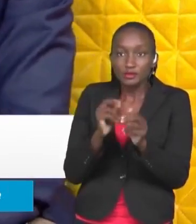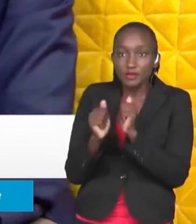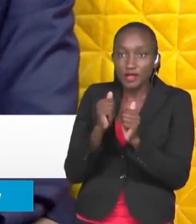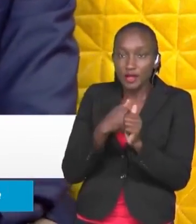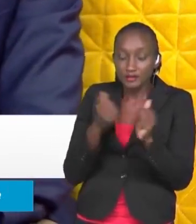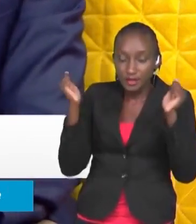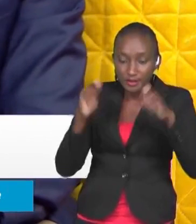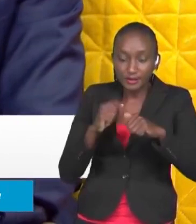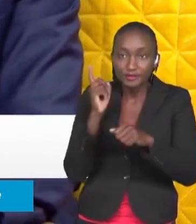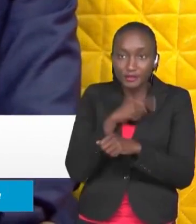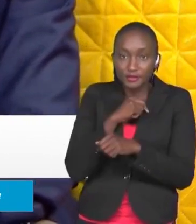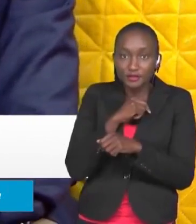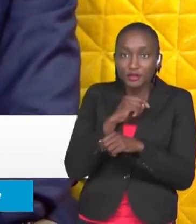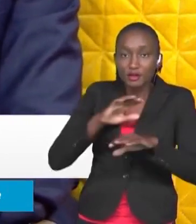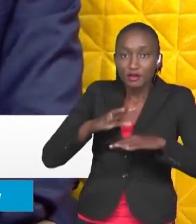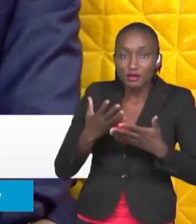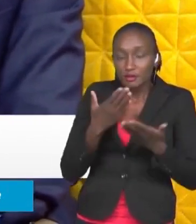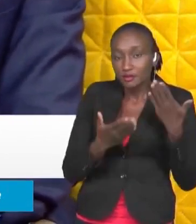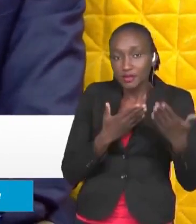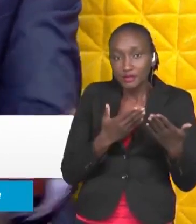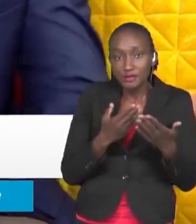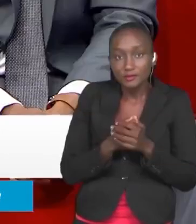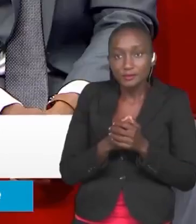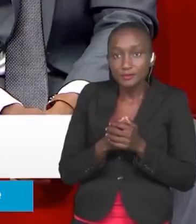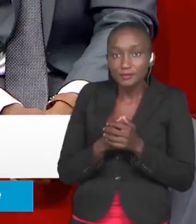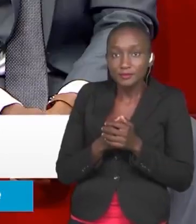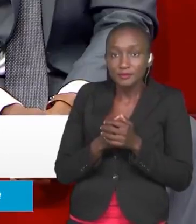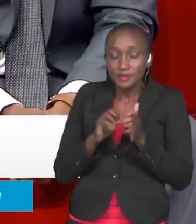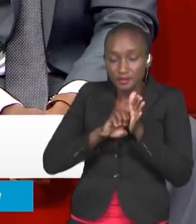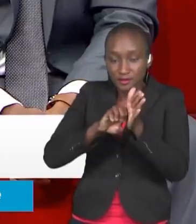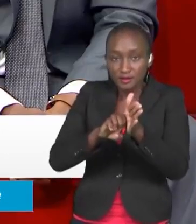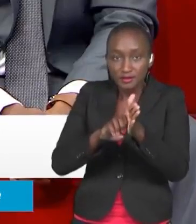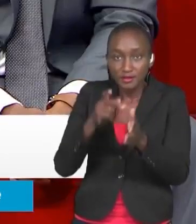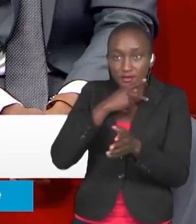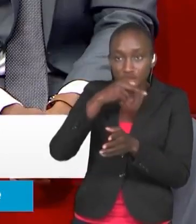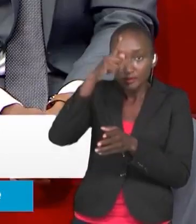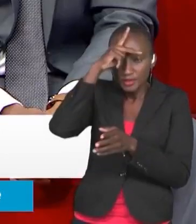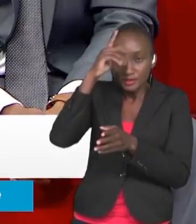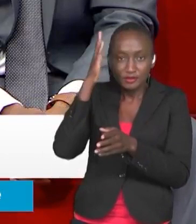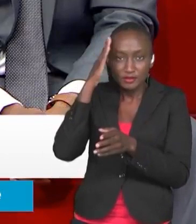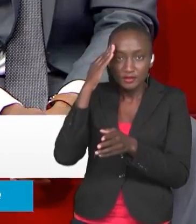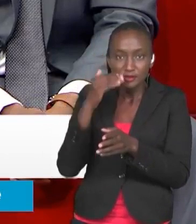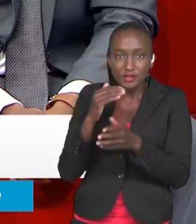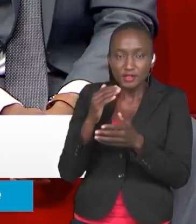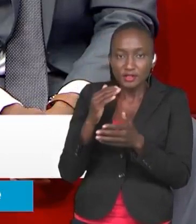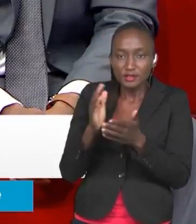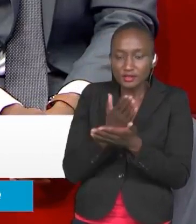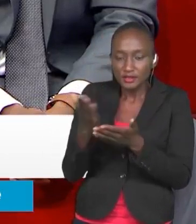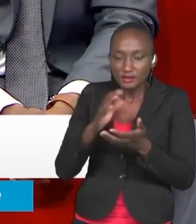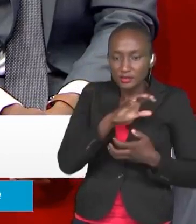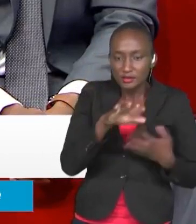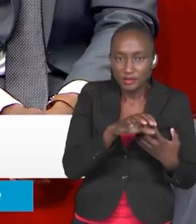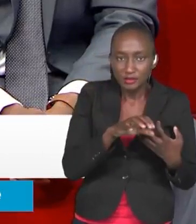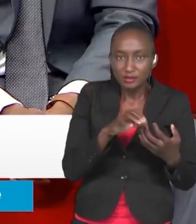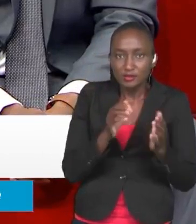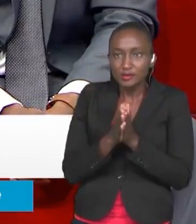consent, or maybe, it's an example, the parents realize something weird with their daughter. They